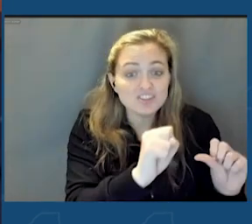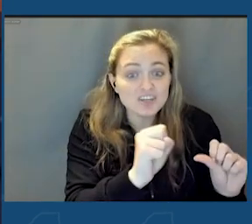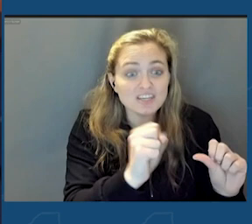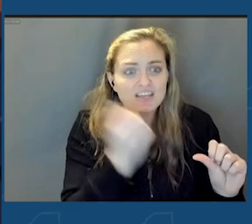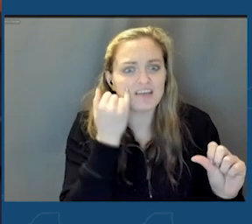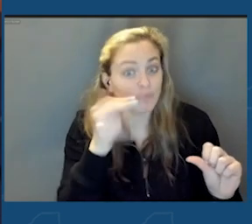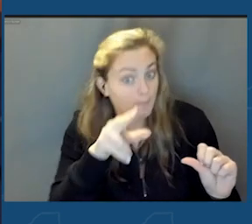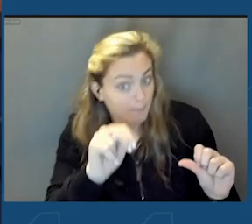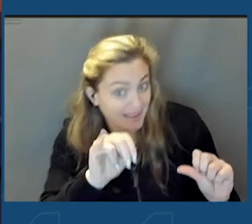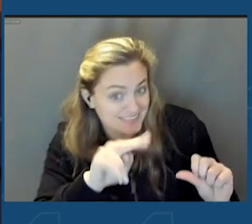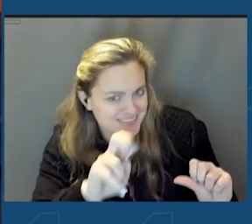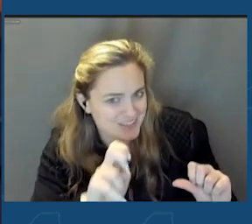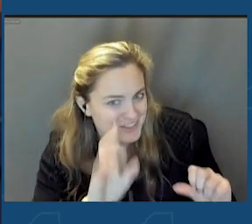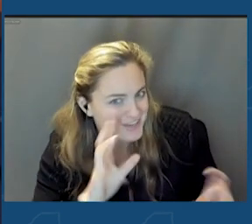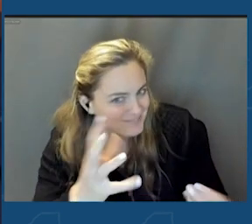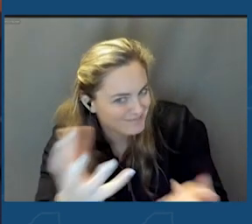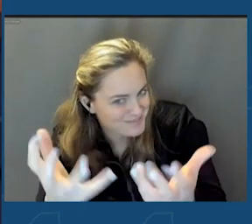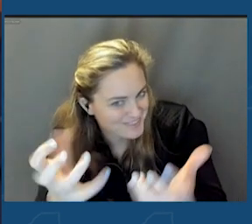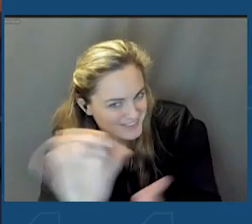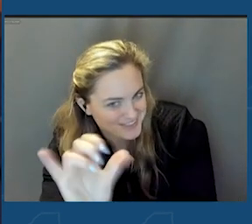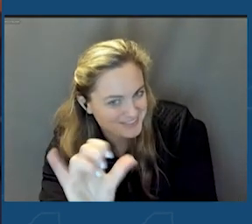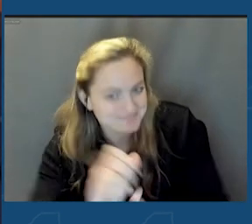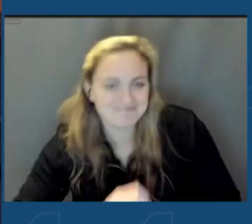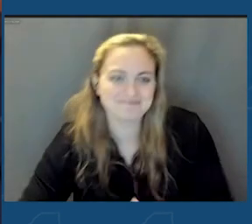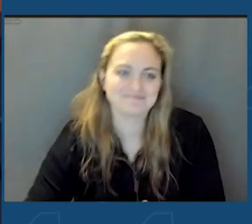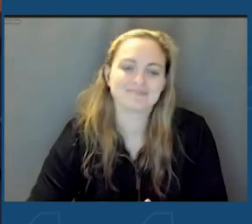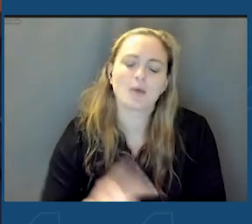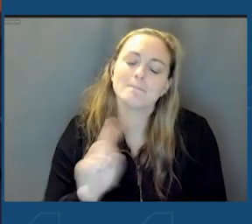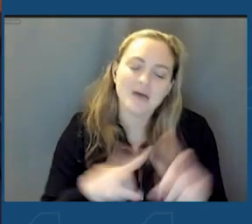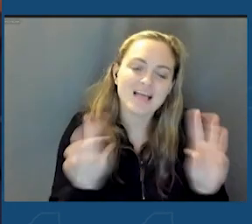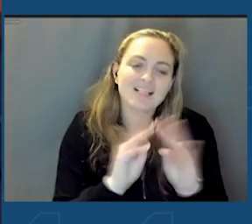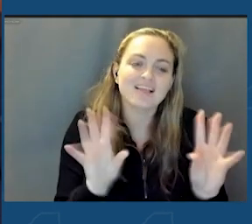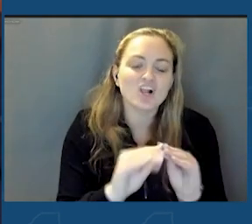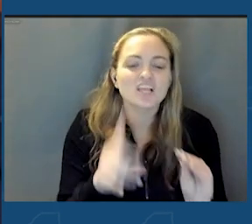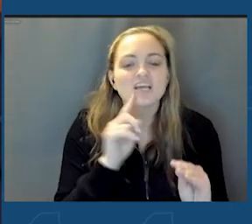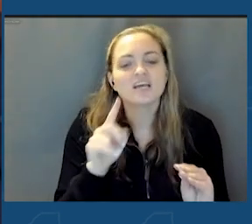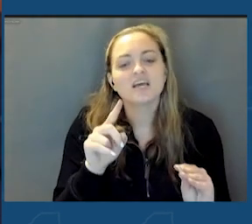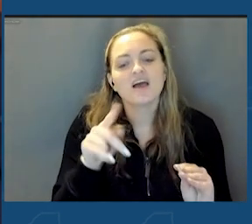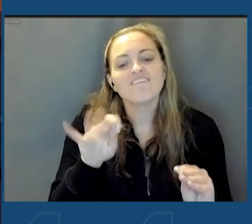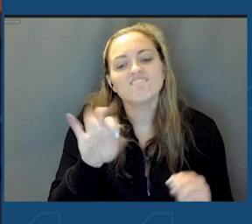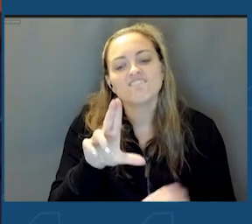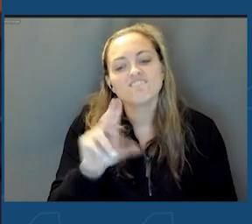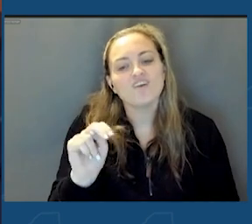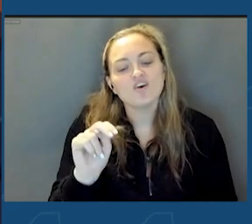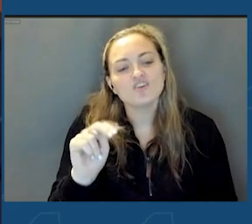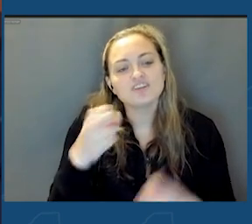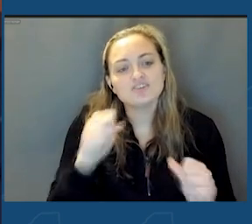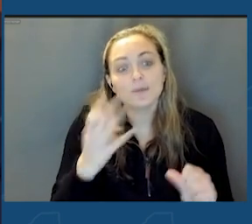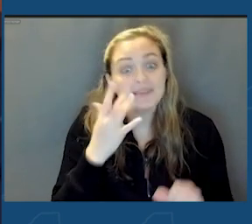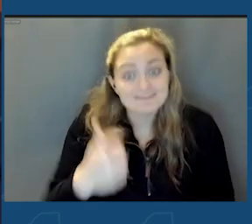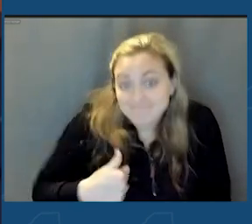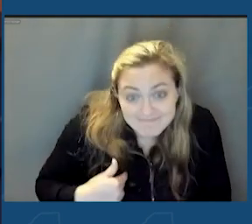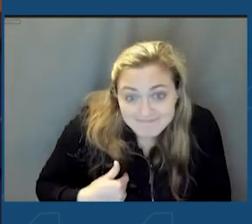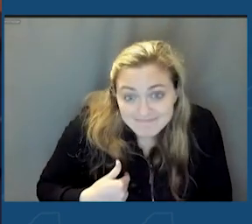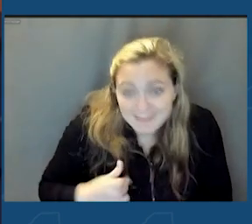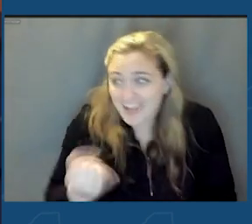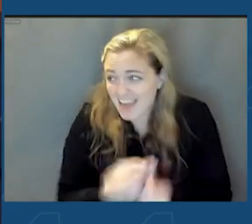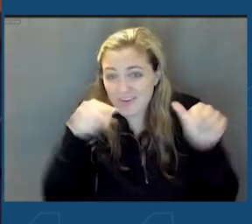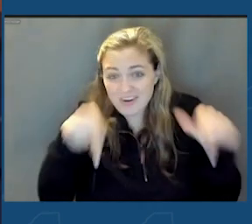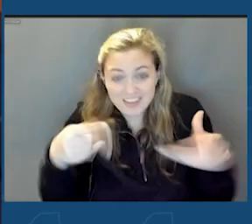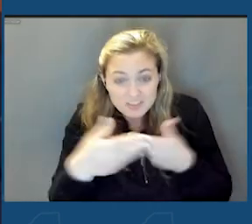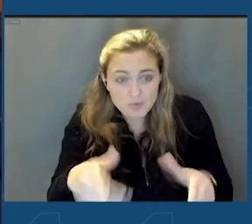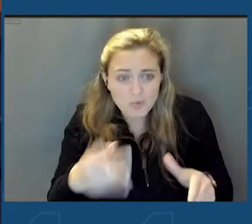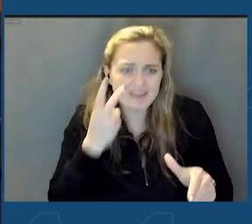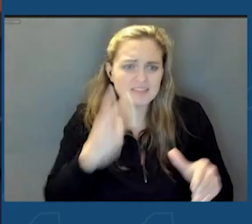Station, we'd get that too. But clearly, the Fulton Street, because I and everyone in this room want to see